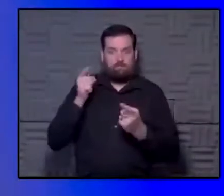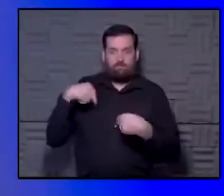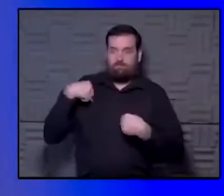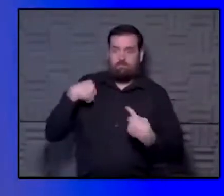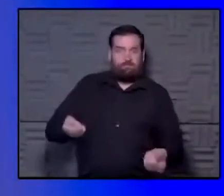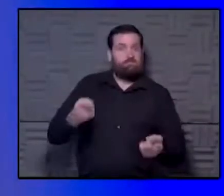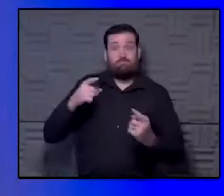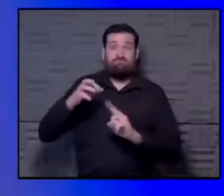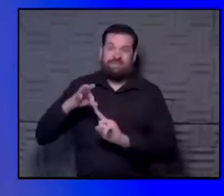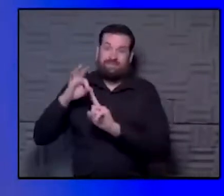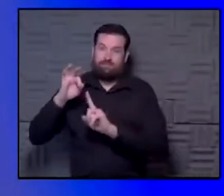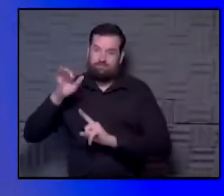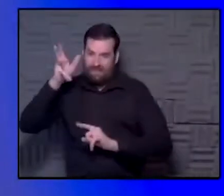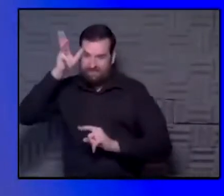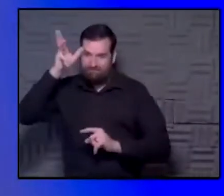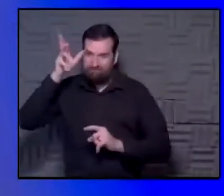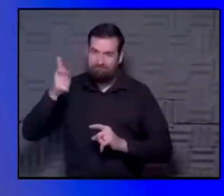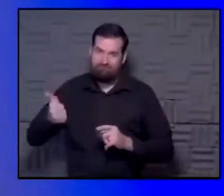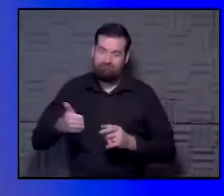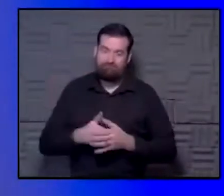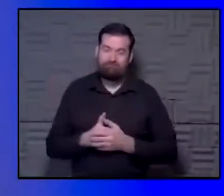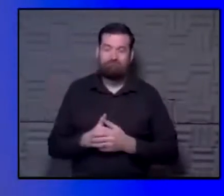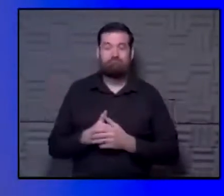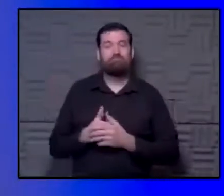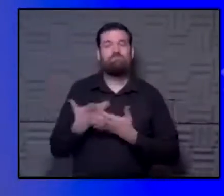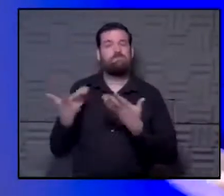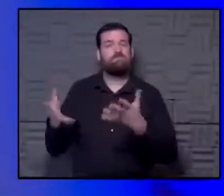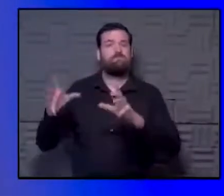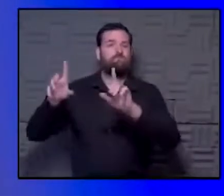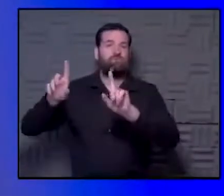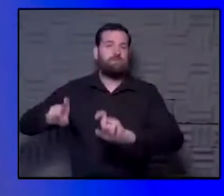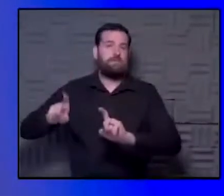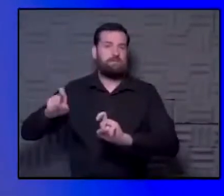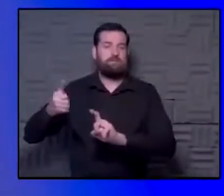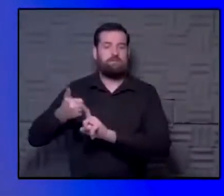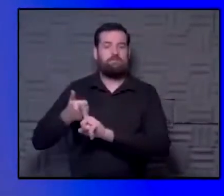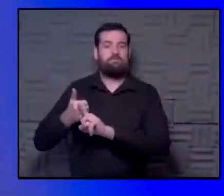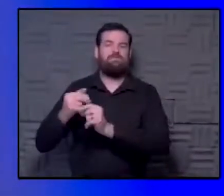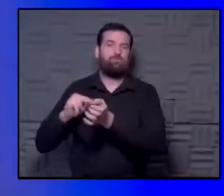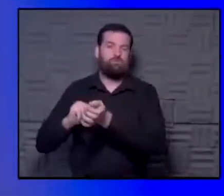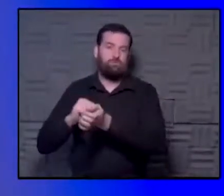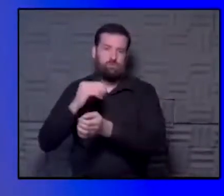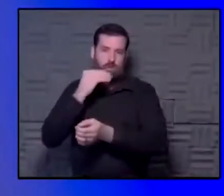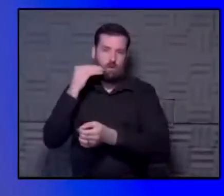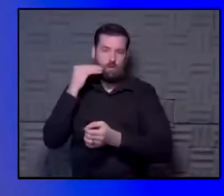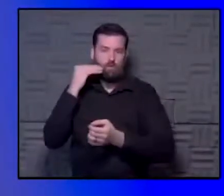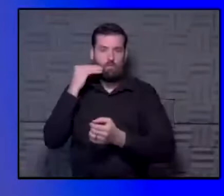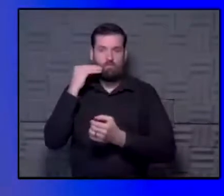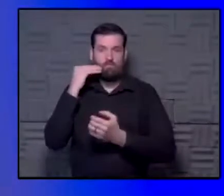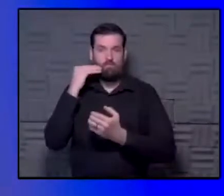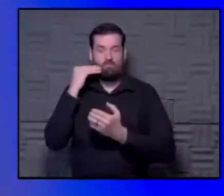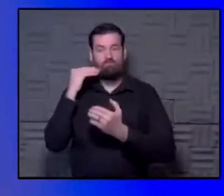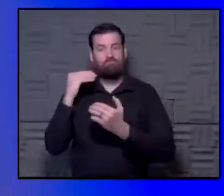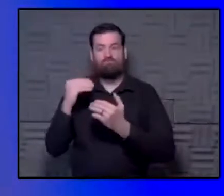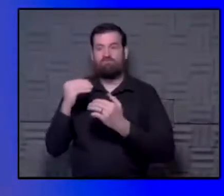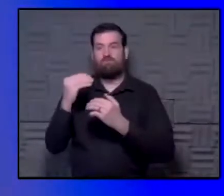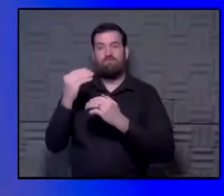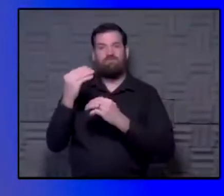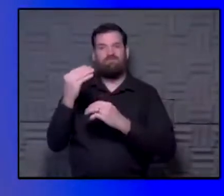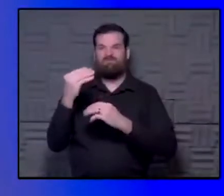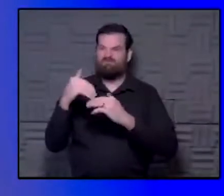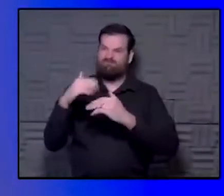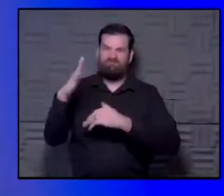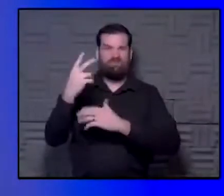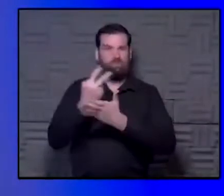dad. And my dad, they had tested him at the nursing home for more than 14 days. He came back